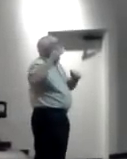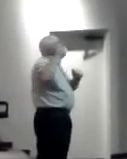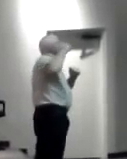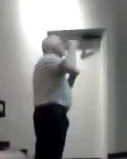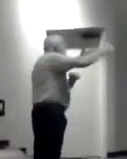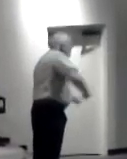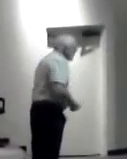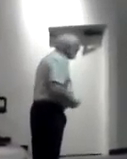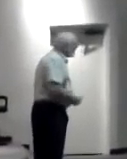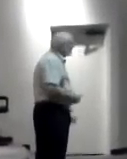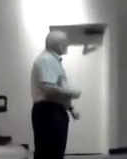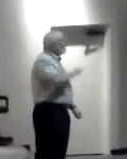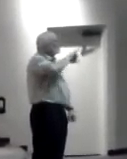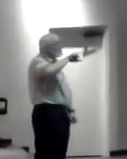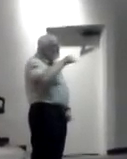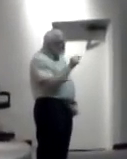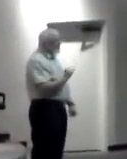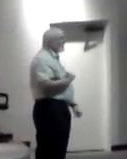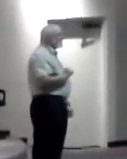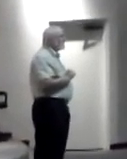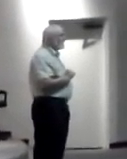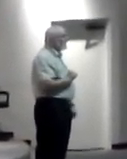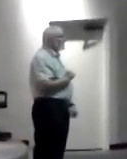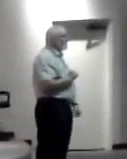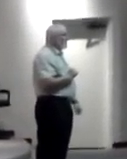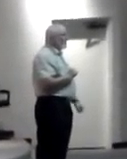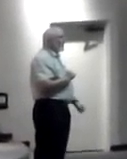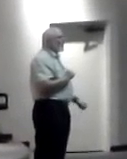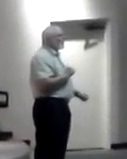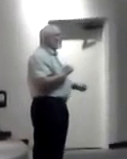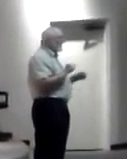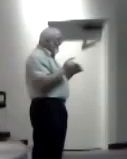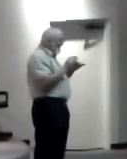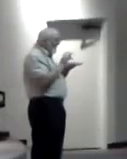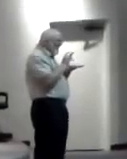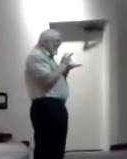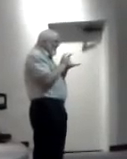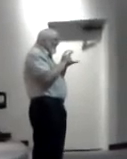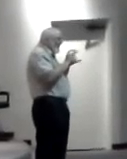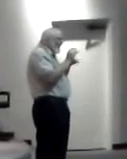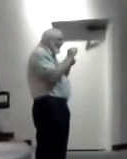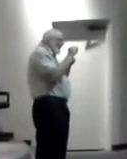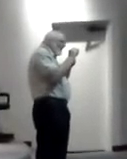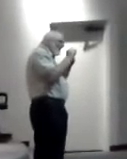beyond just the veneer of things?